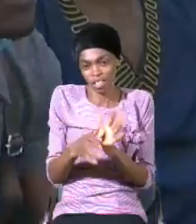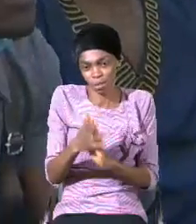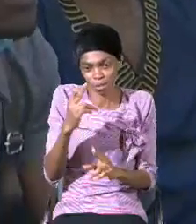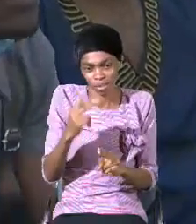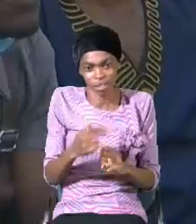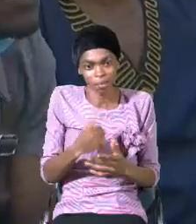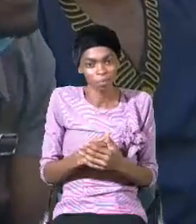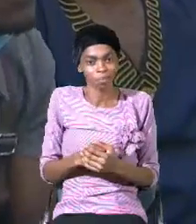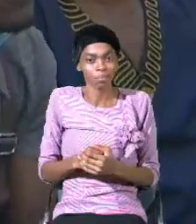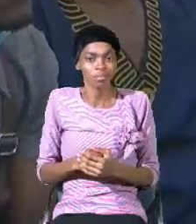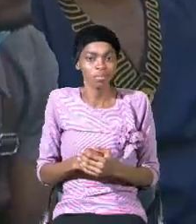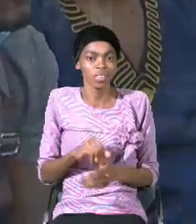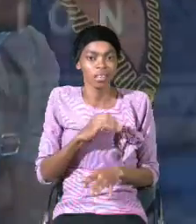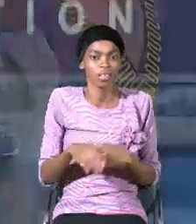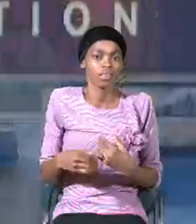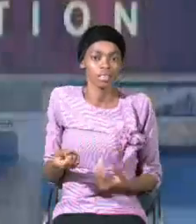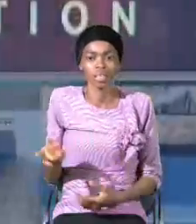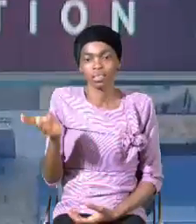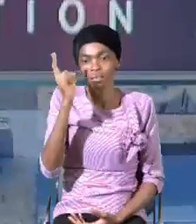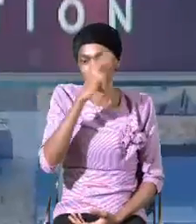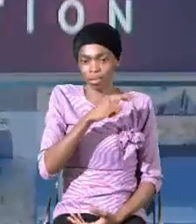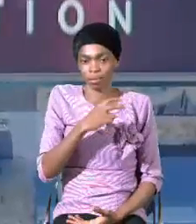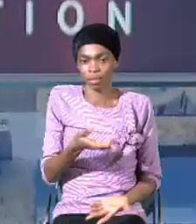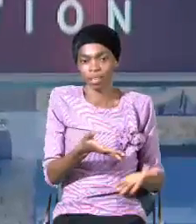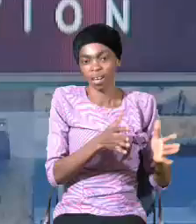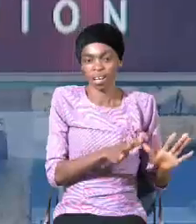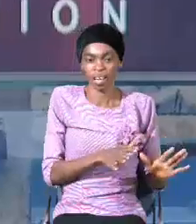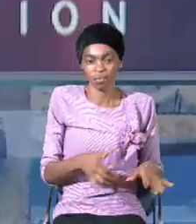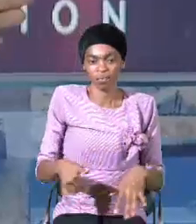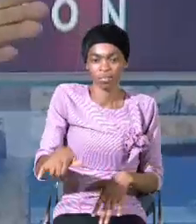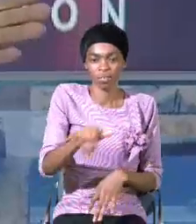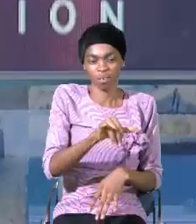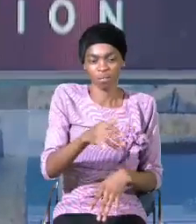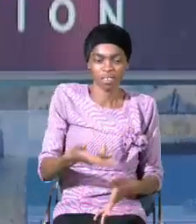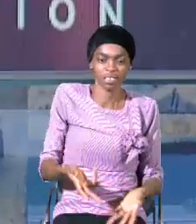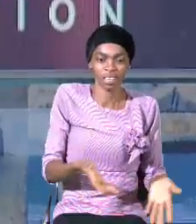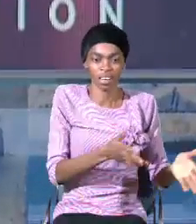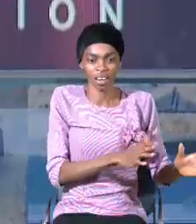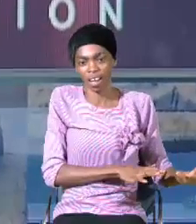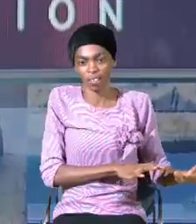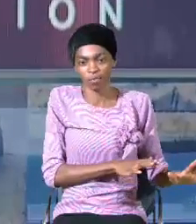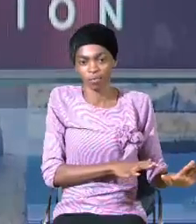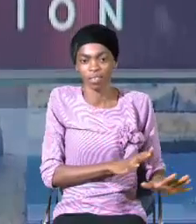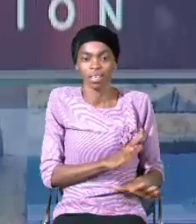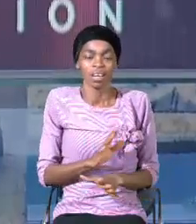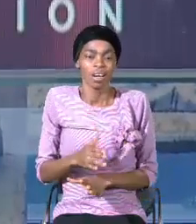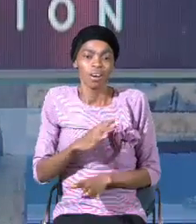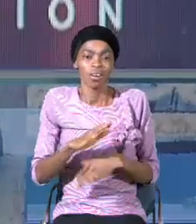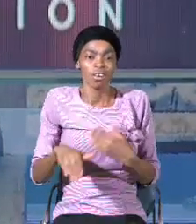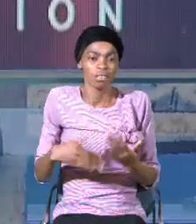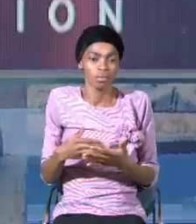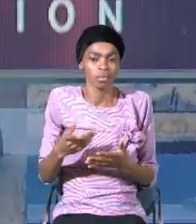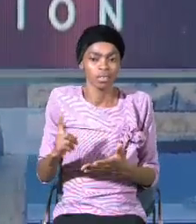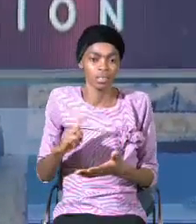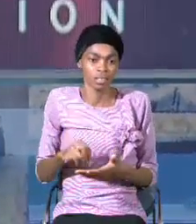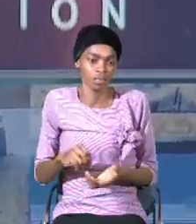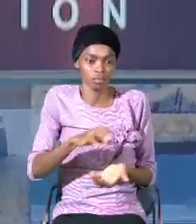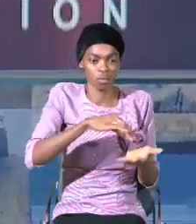Passive life, passive dead in life, pinned down life,